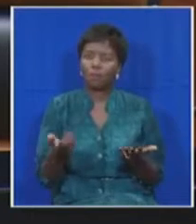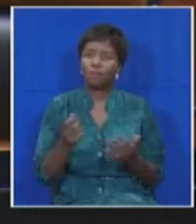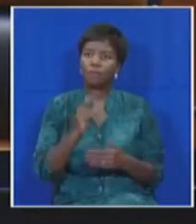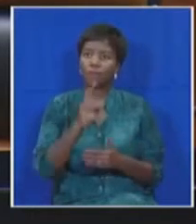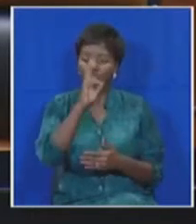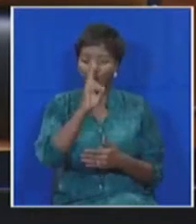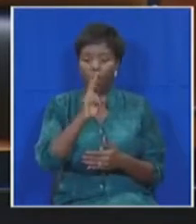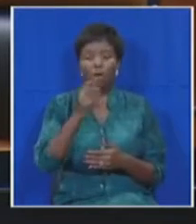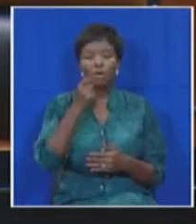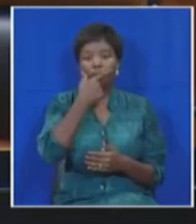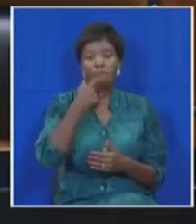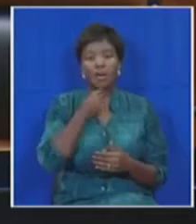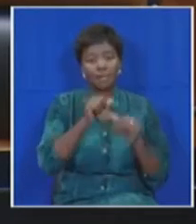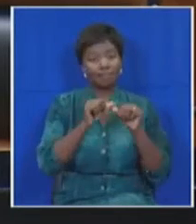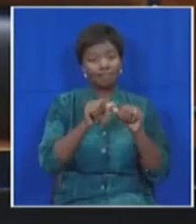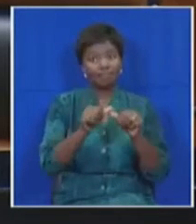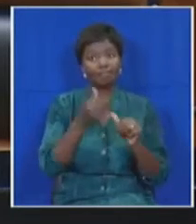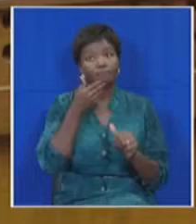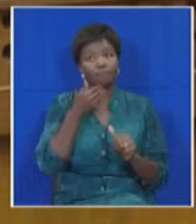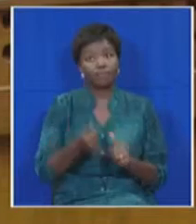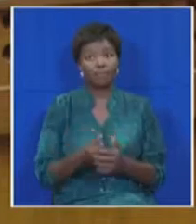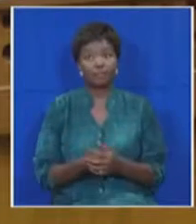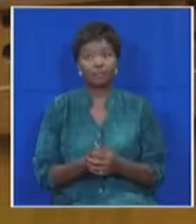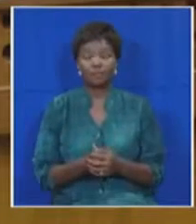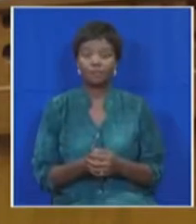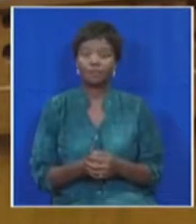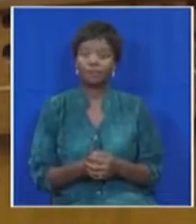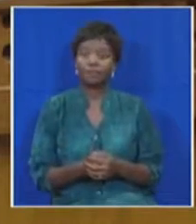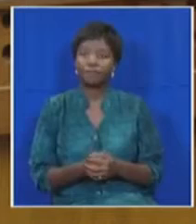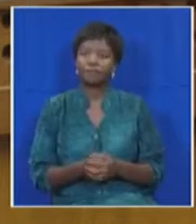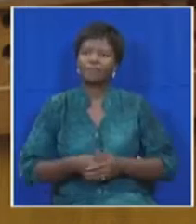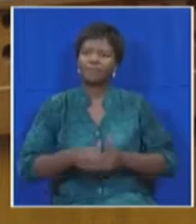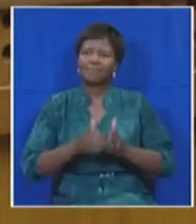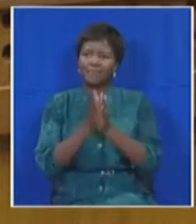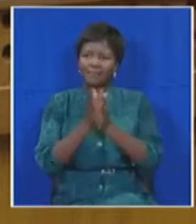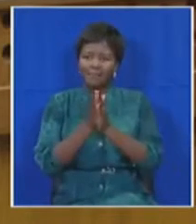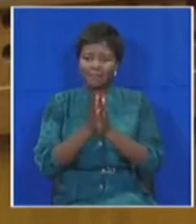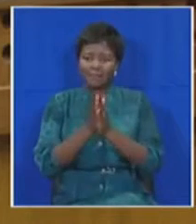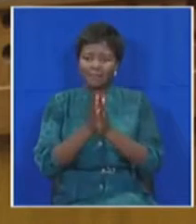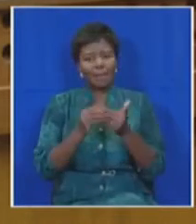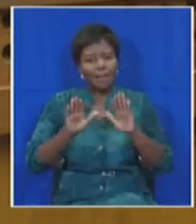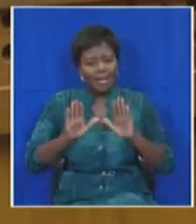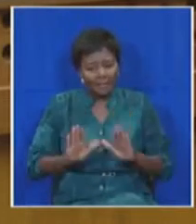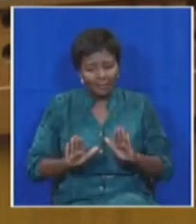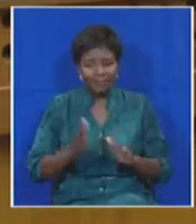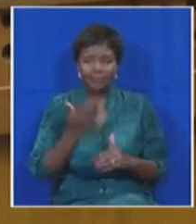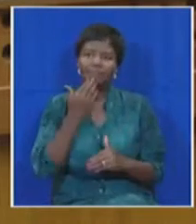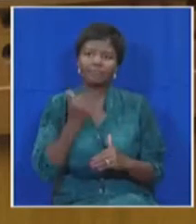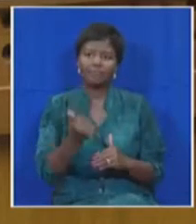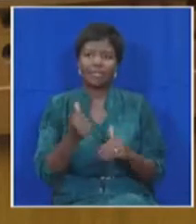Honourable Maimane, please proceed. Can we have order, honourable members?